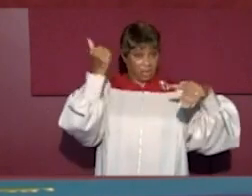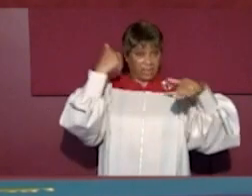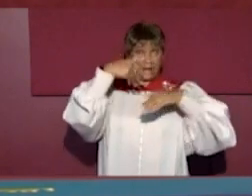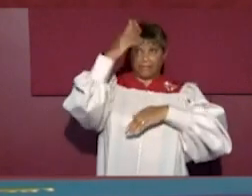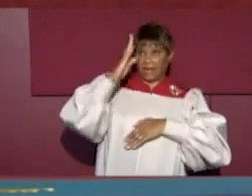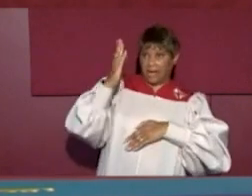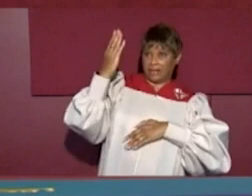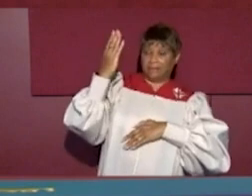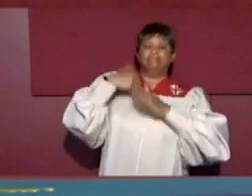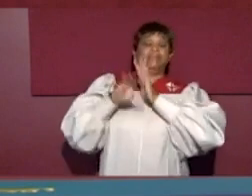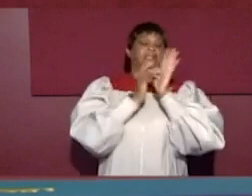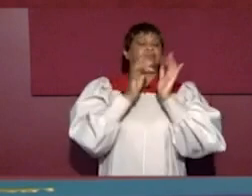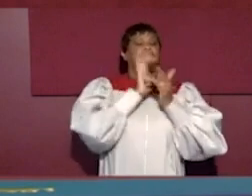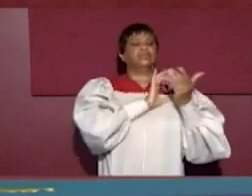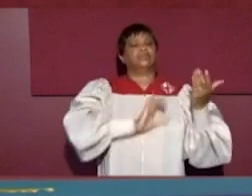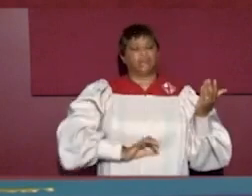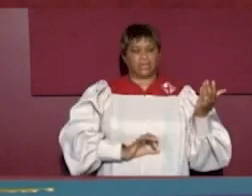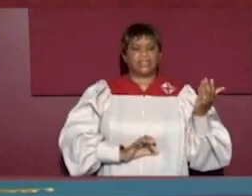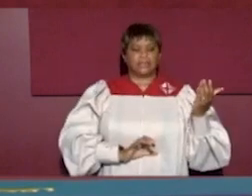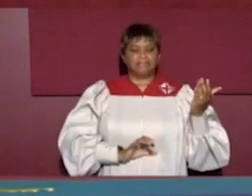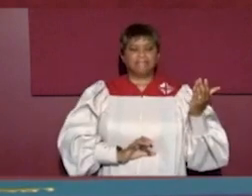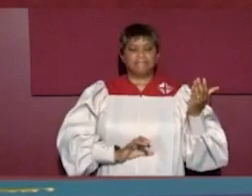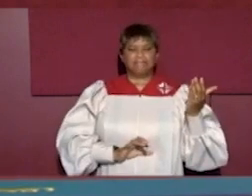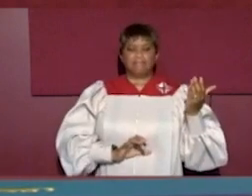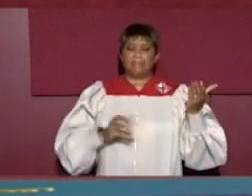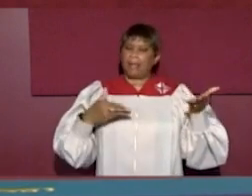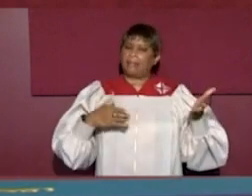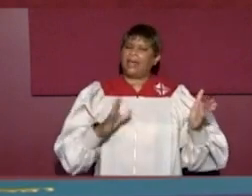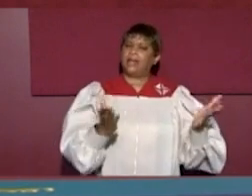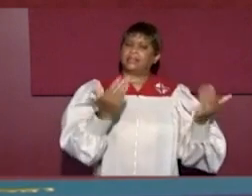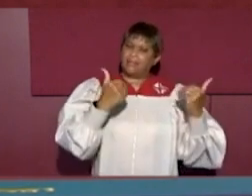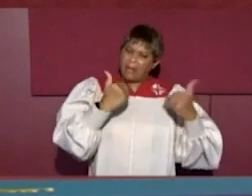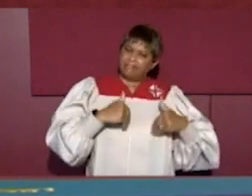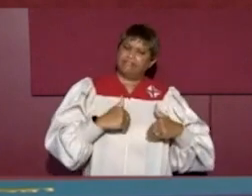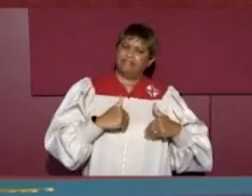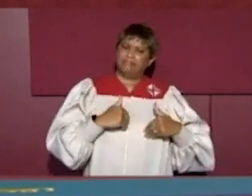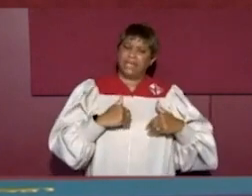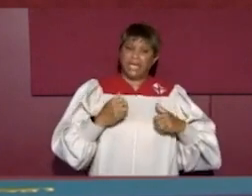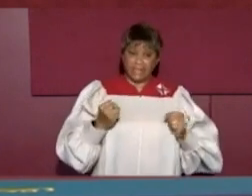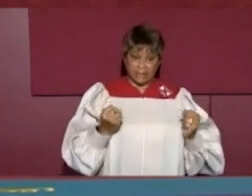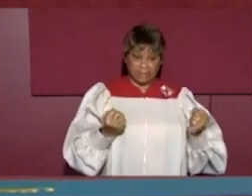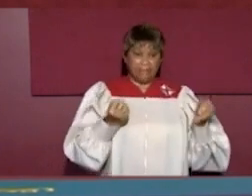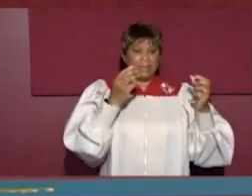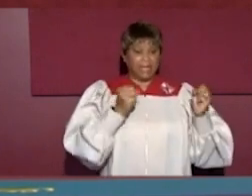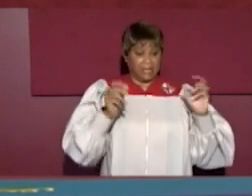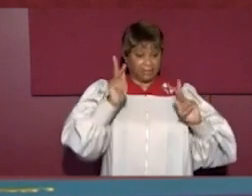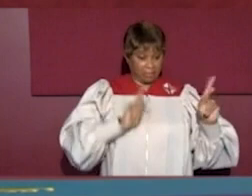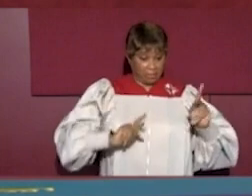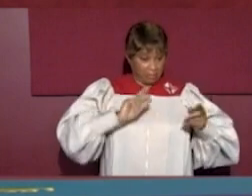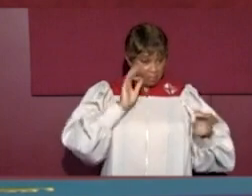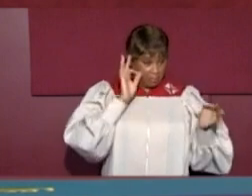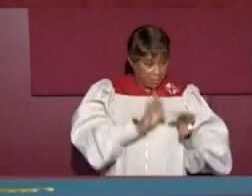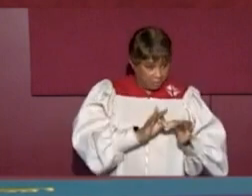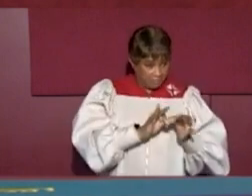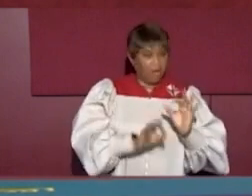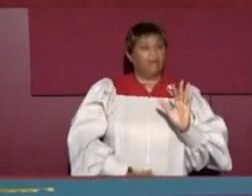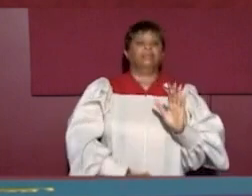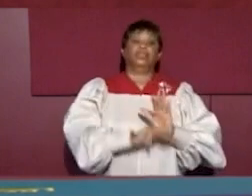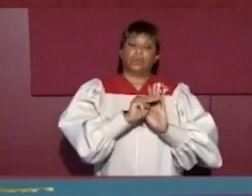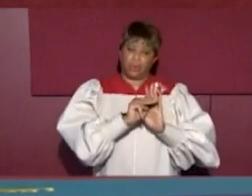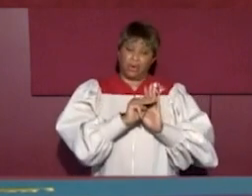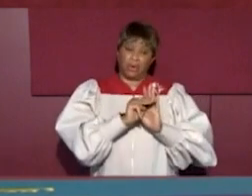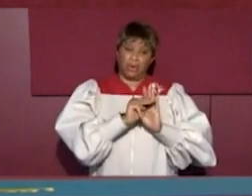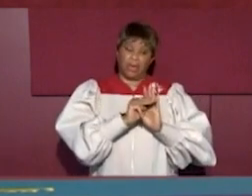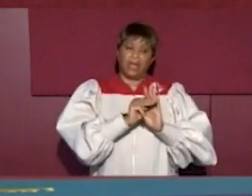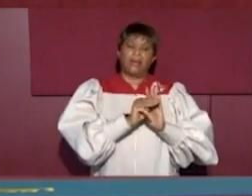of God in Christ Jesus. Let us therefore, as many as be perfect," that word means mature,